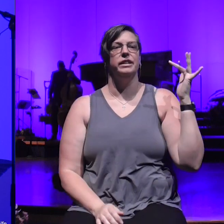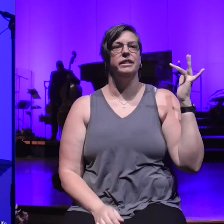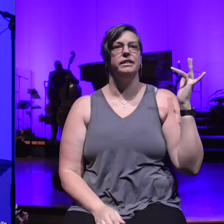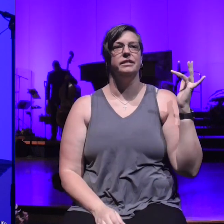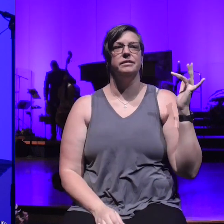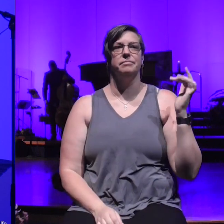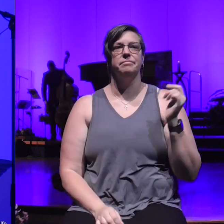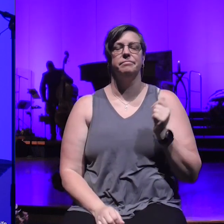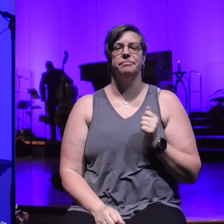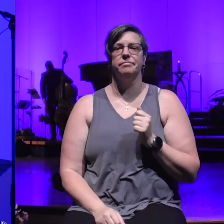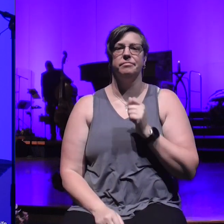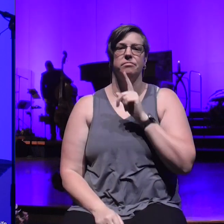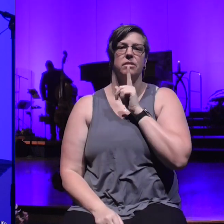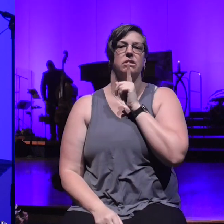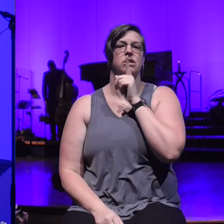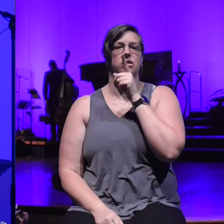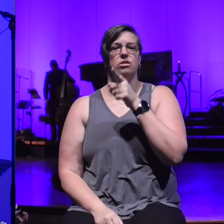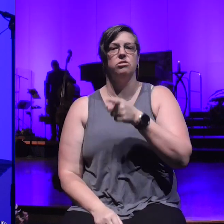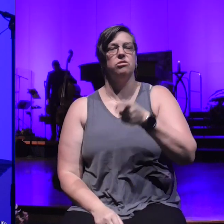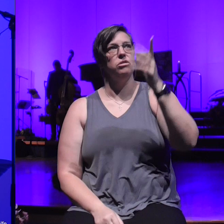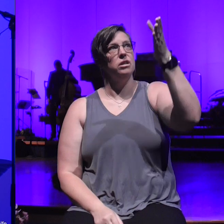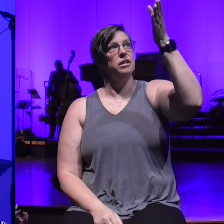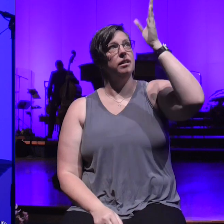each face.